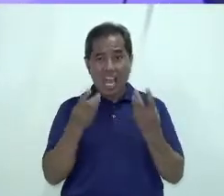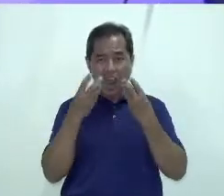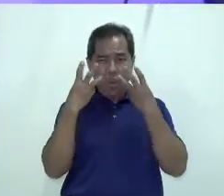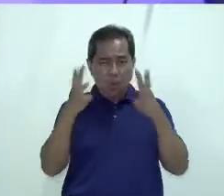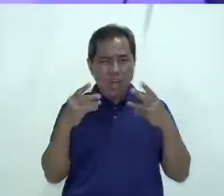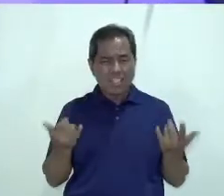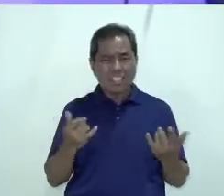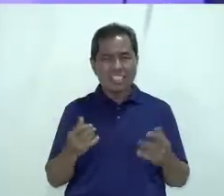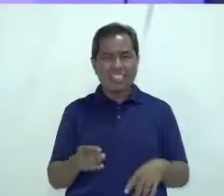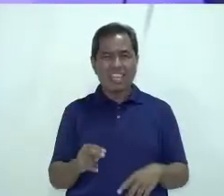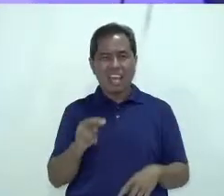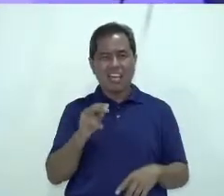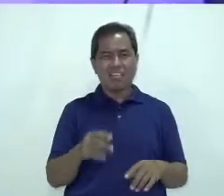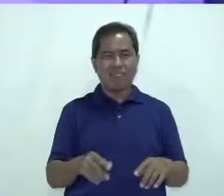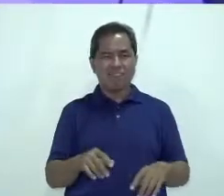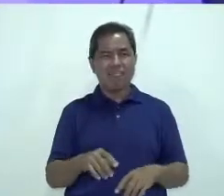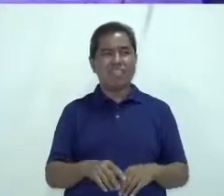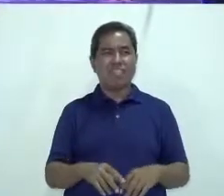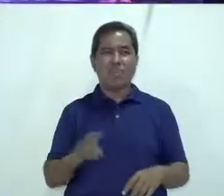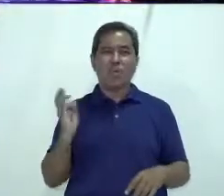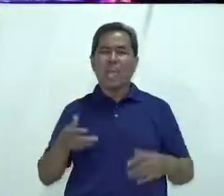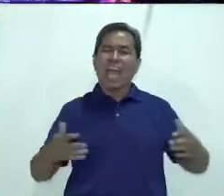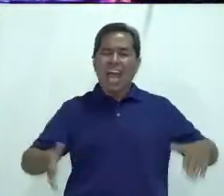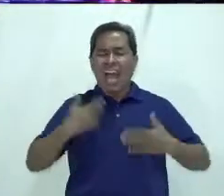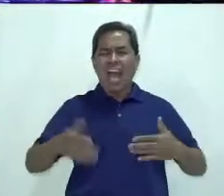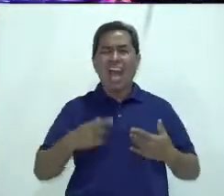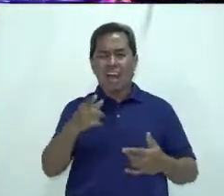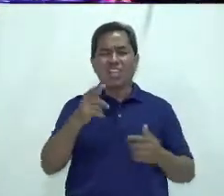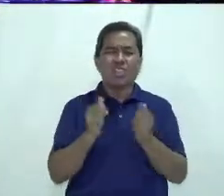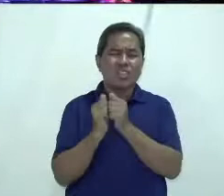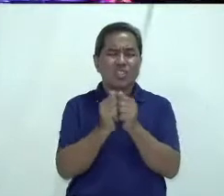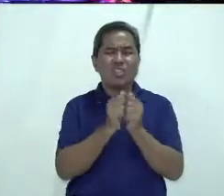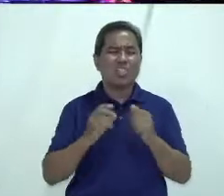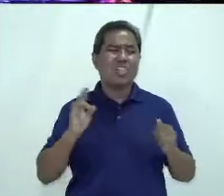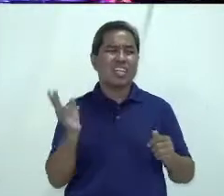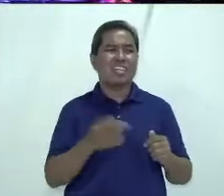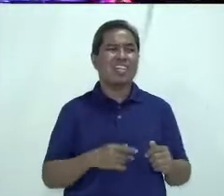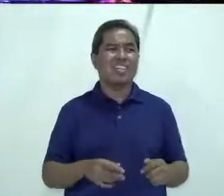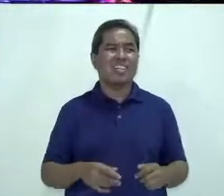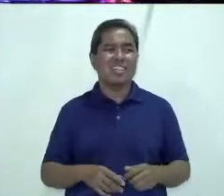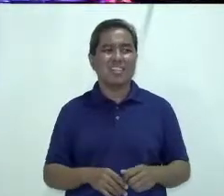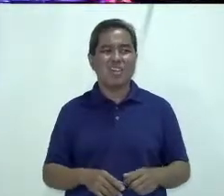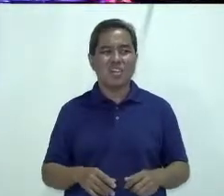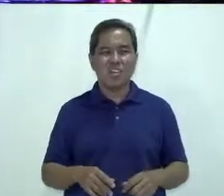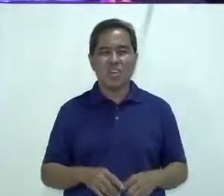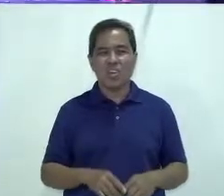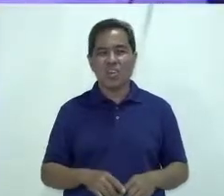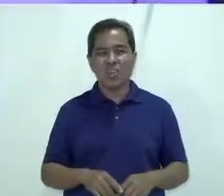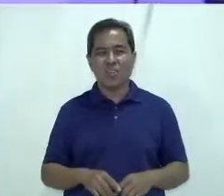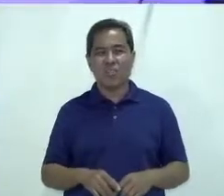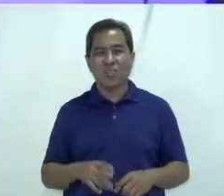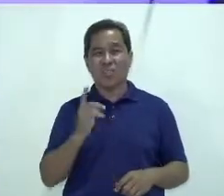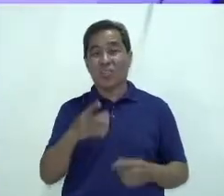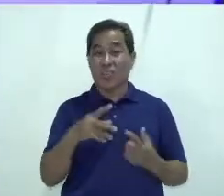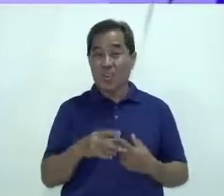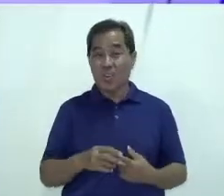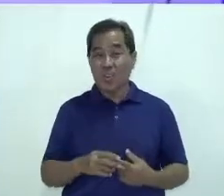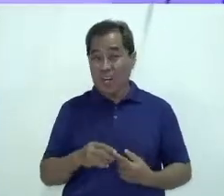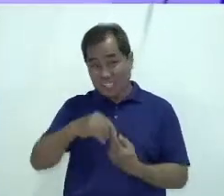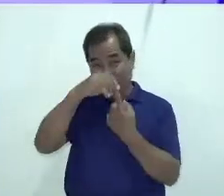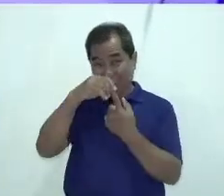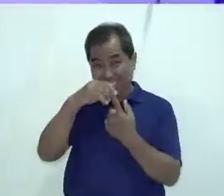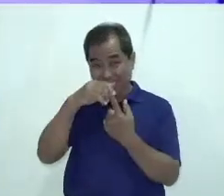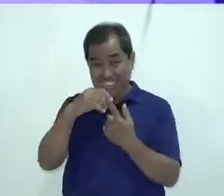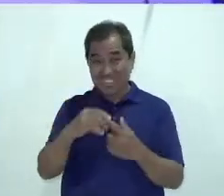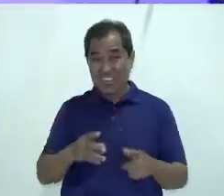to see you there. to know that you are watching. You are one of the very important person today. Let us